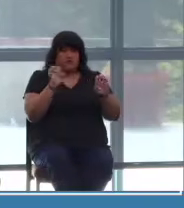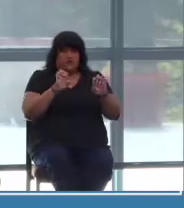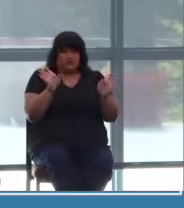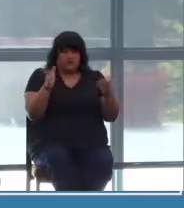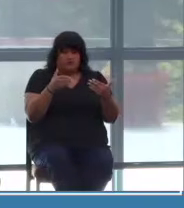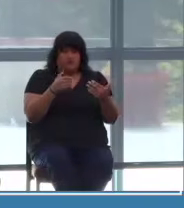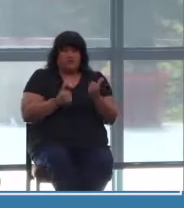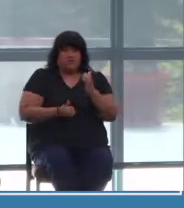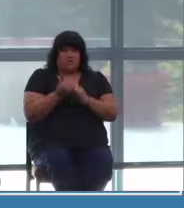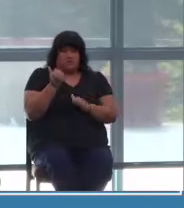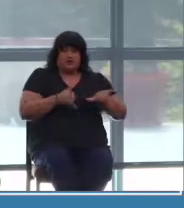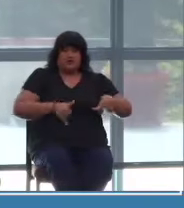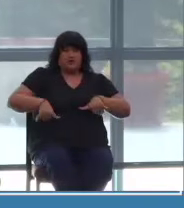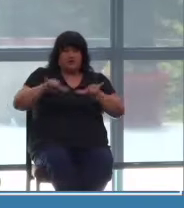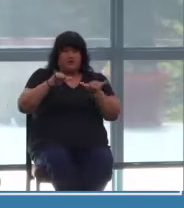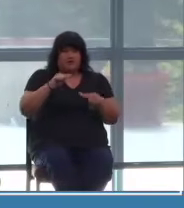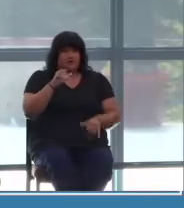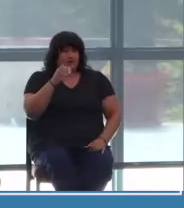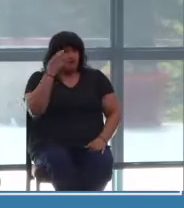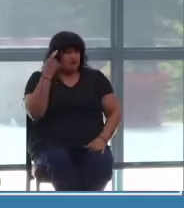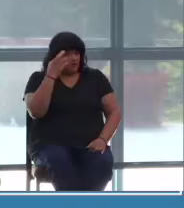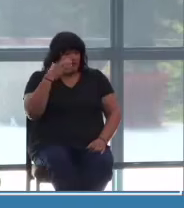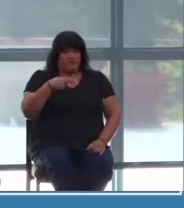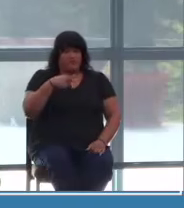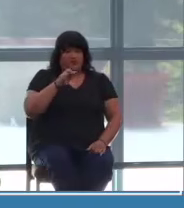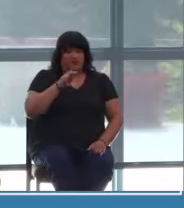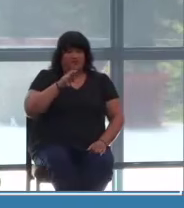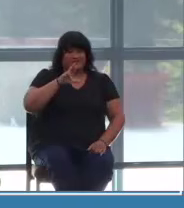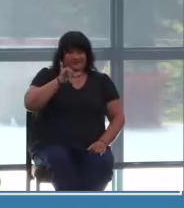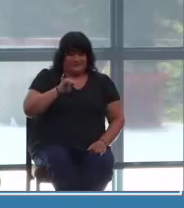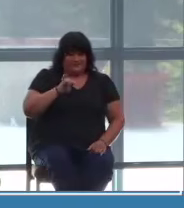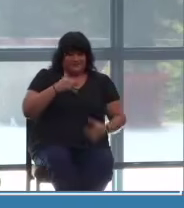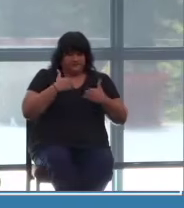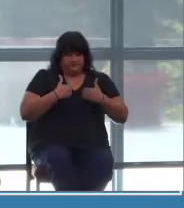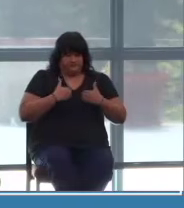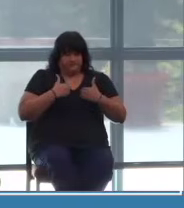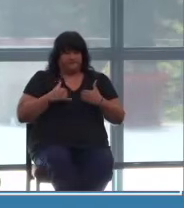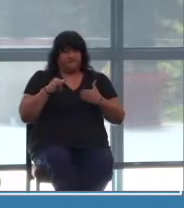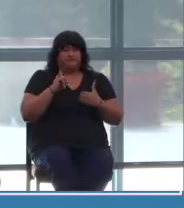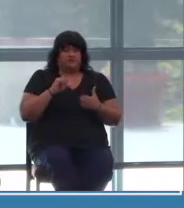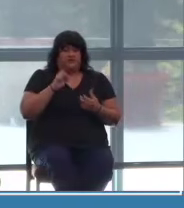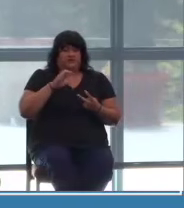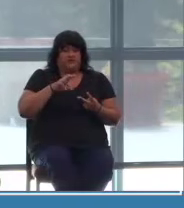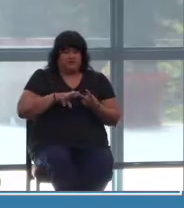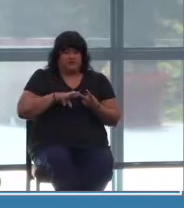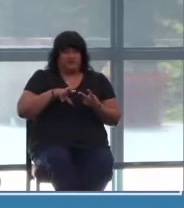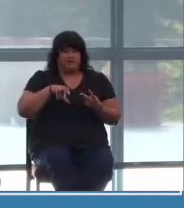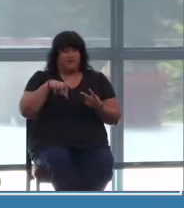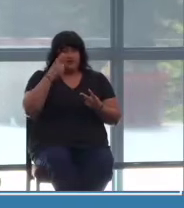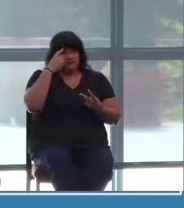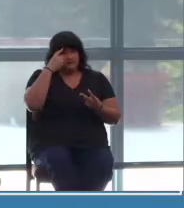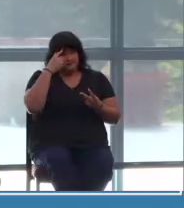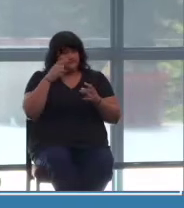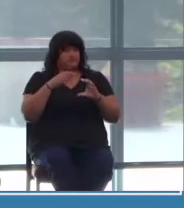most common cause was either pleurisy or costochondritis, which is where the sternum connects to the rib